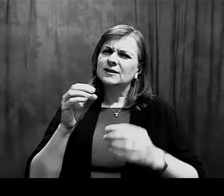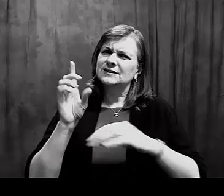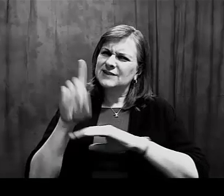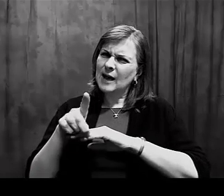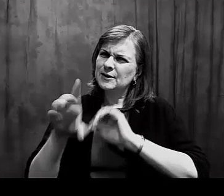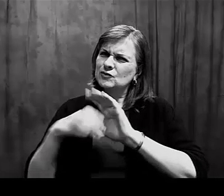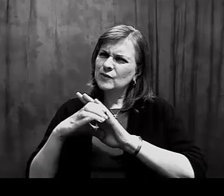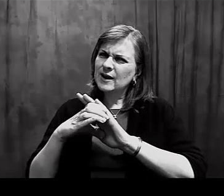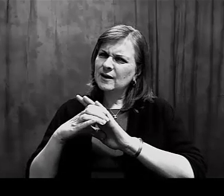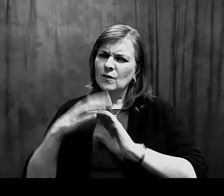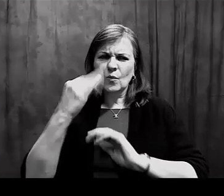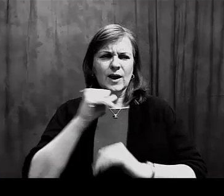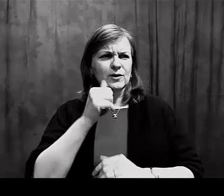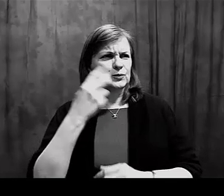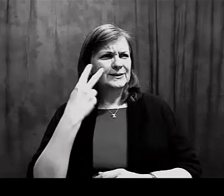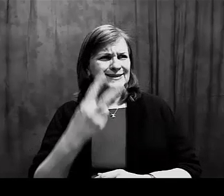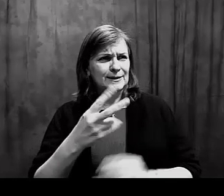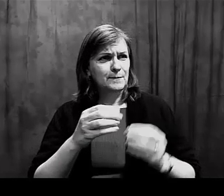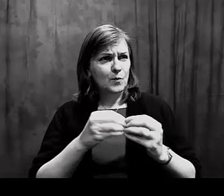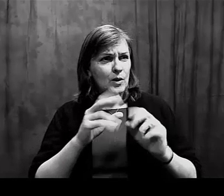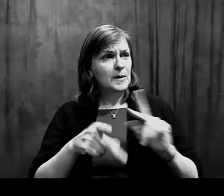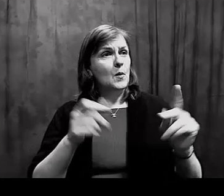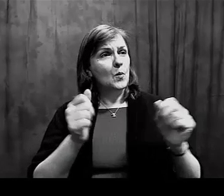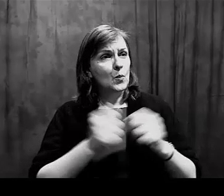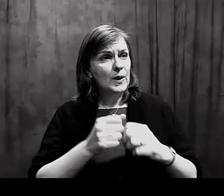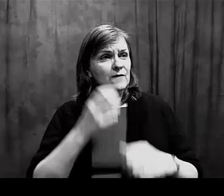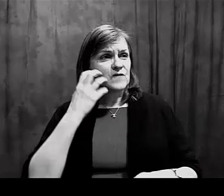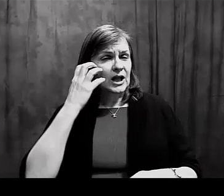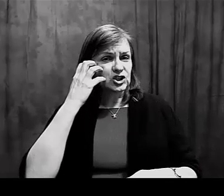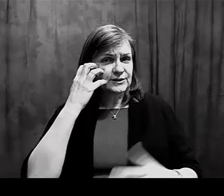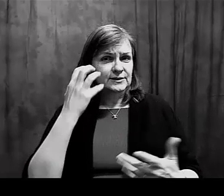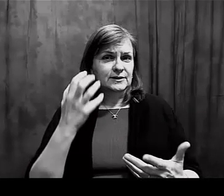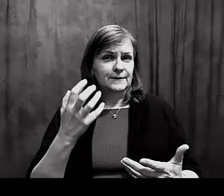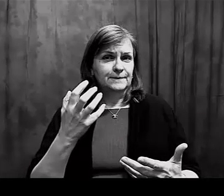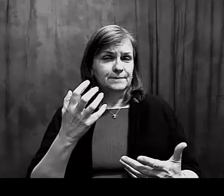If freckles are dominant, why don't we see them more often?